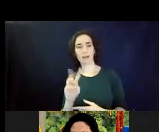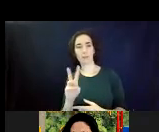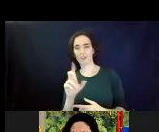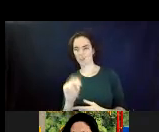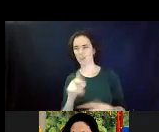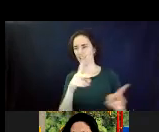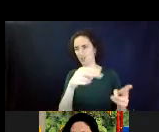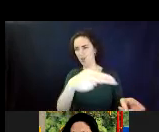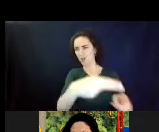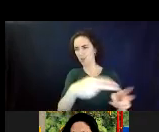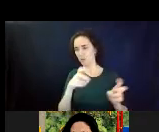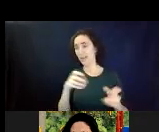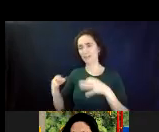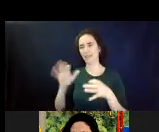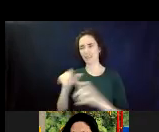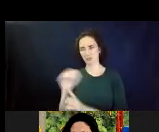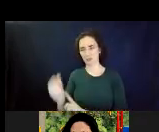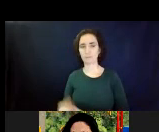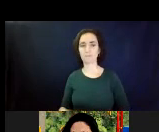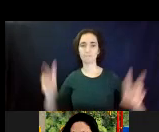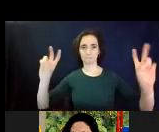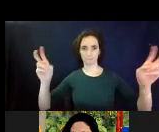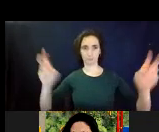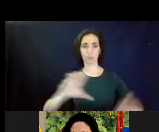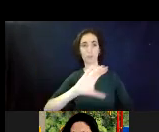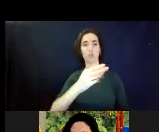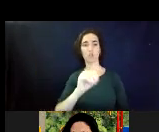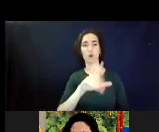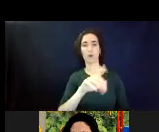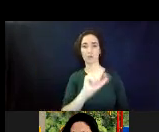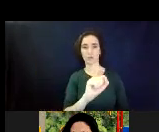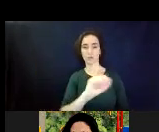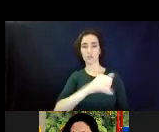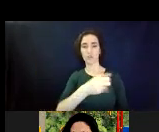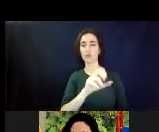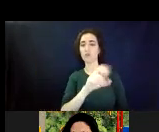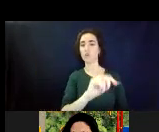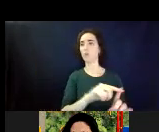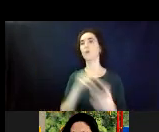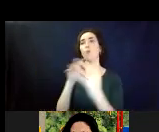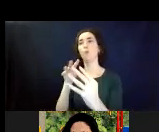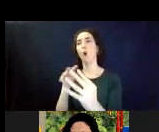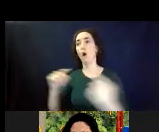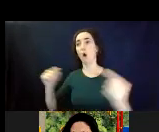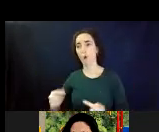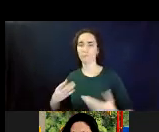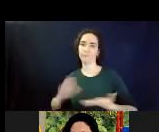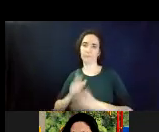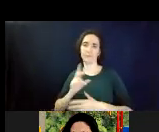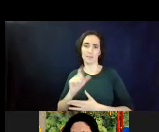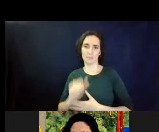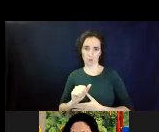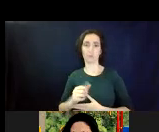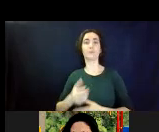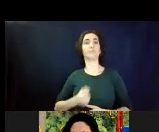which describes this event. Charles Johnson, whose wartime injuries left him disabled, led the Invalid Corps troops